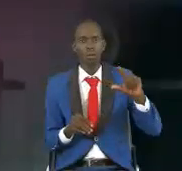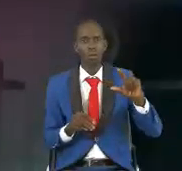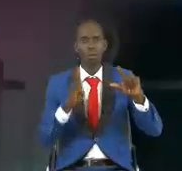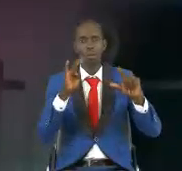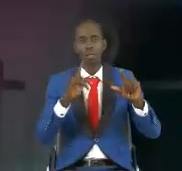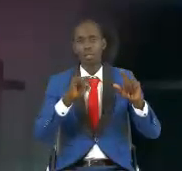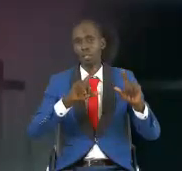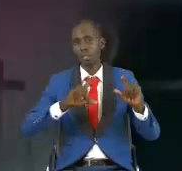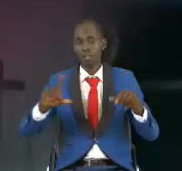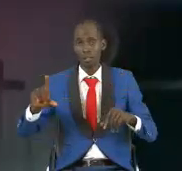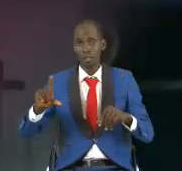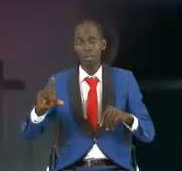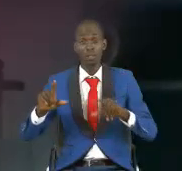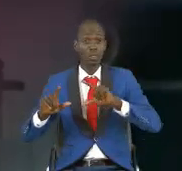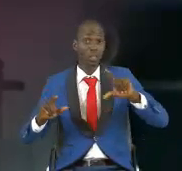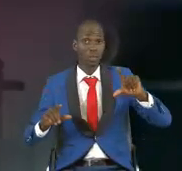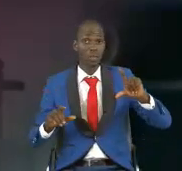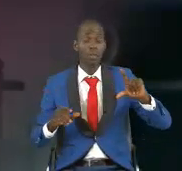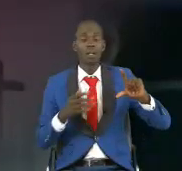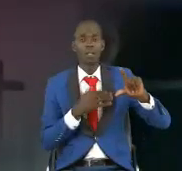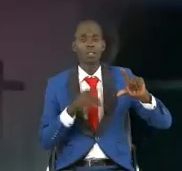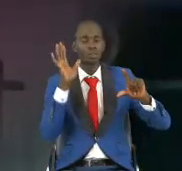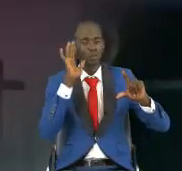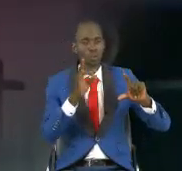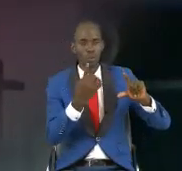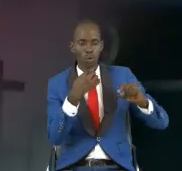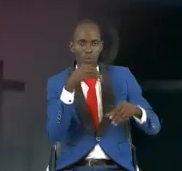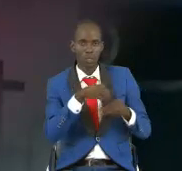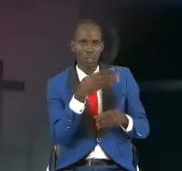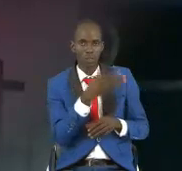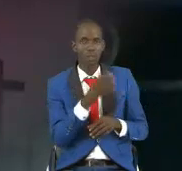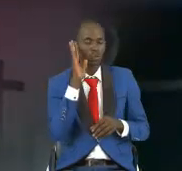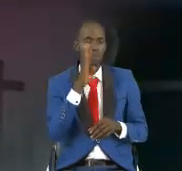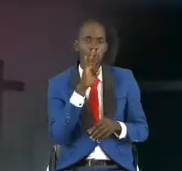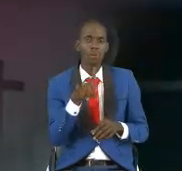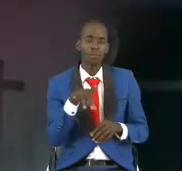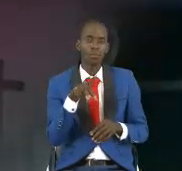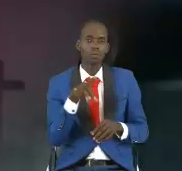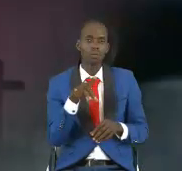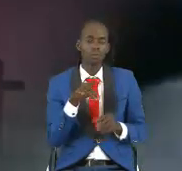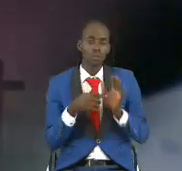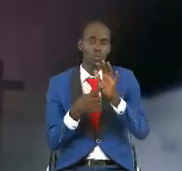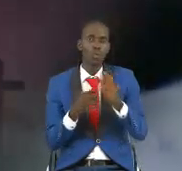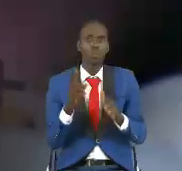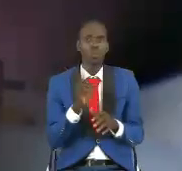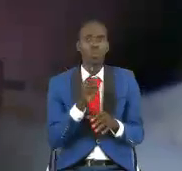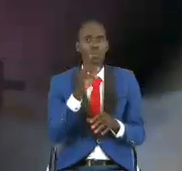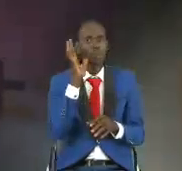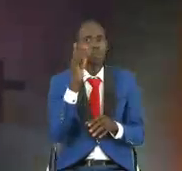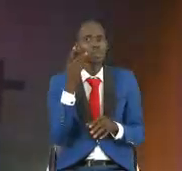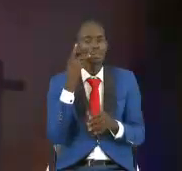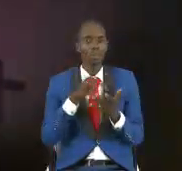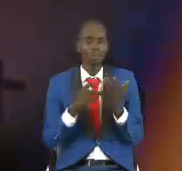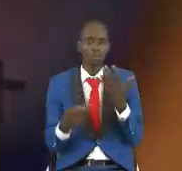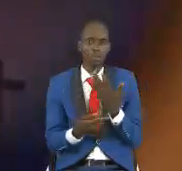there, you will be shown where the lunch hour with Jesus will hold by 3